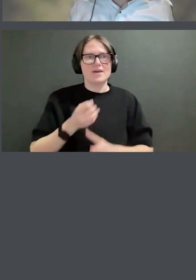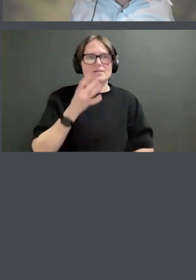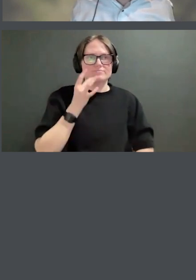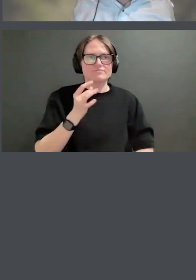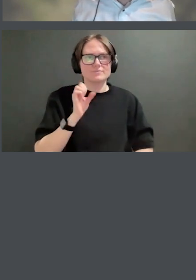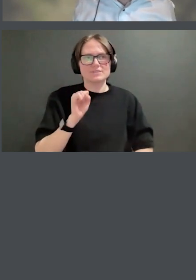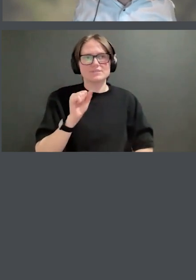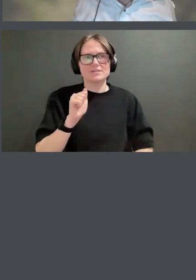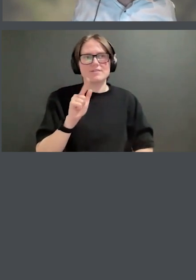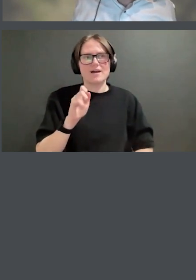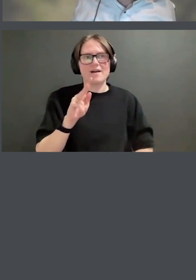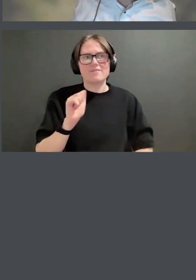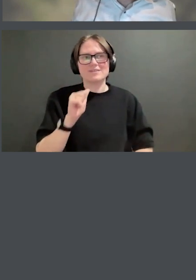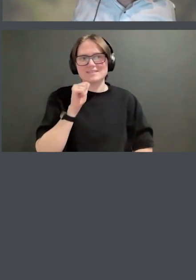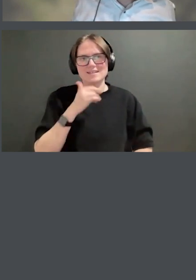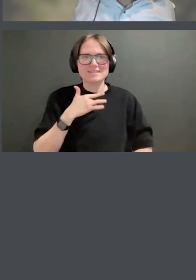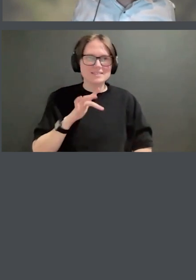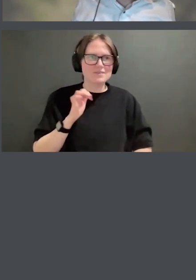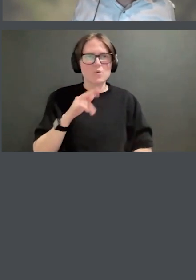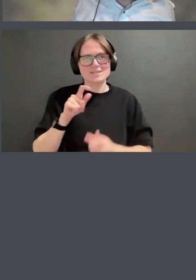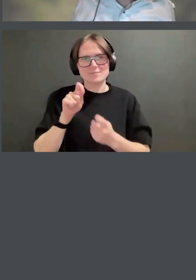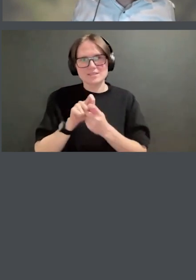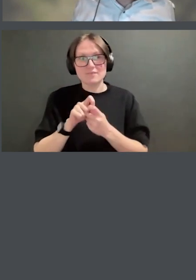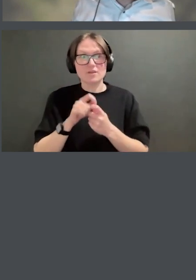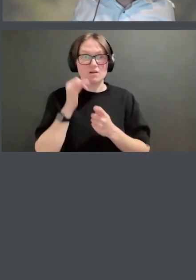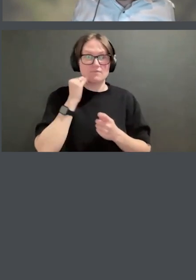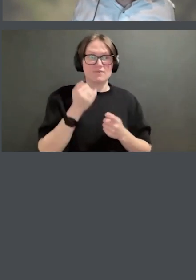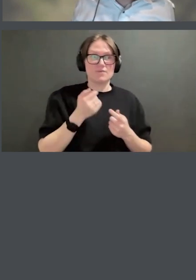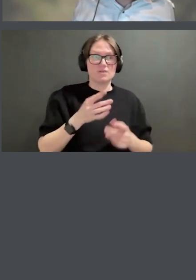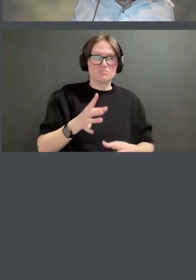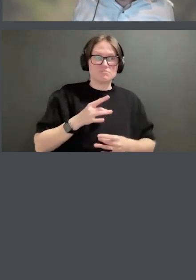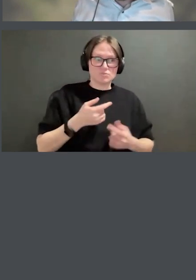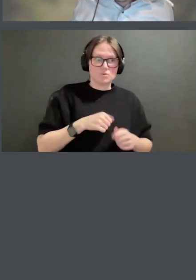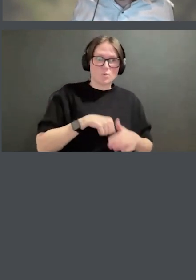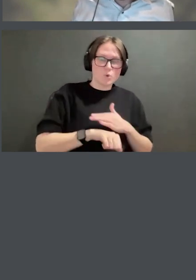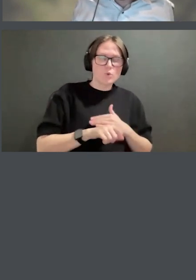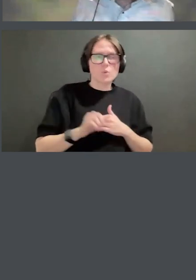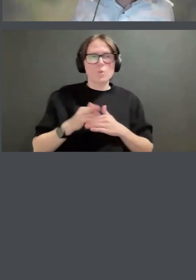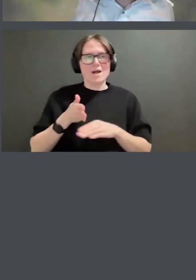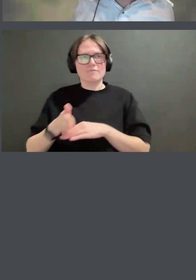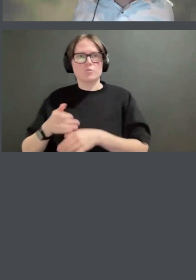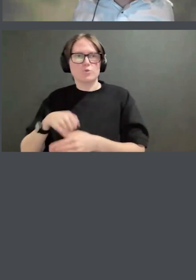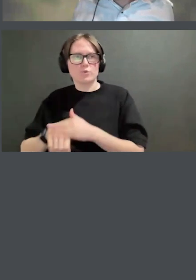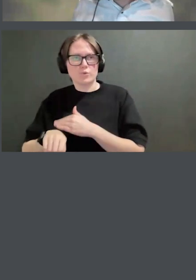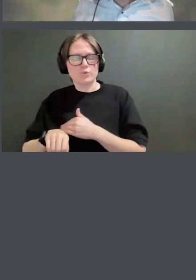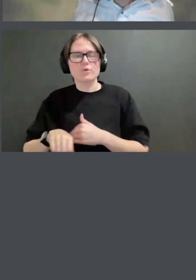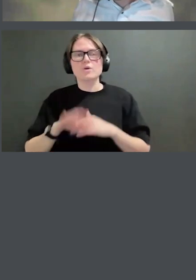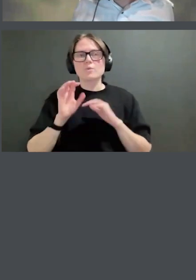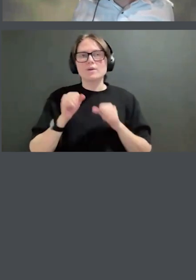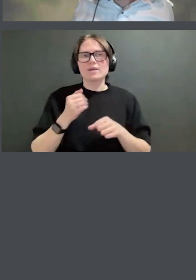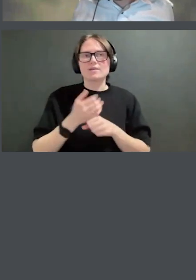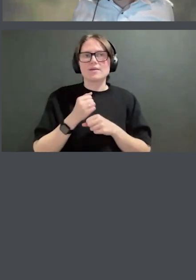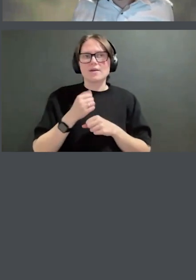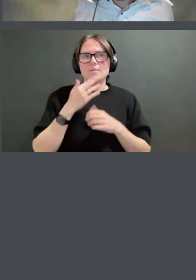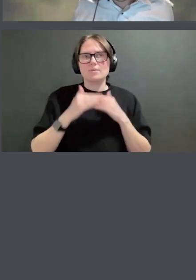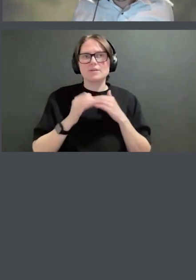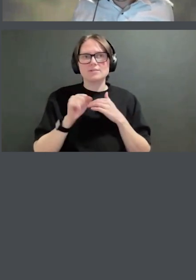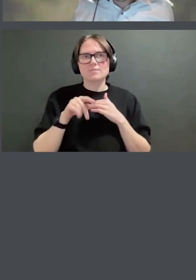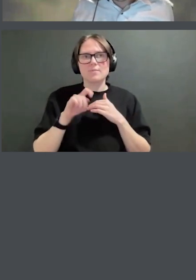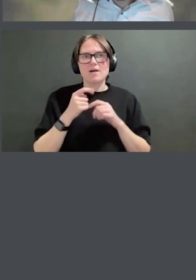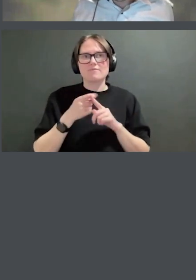be sensitive or specific. We can get the blood spot from the Department of Health and do